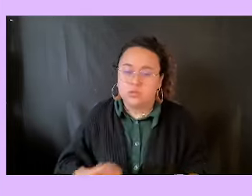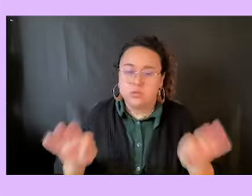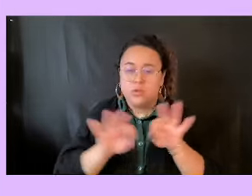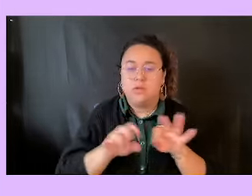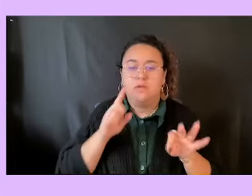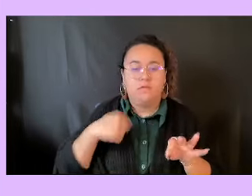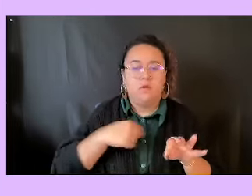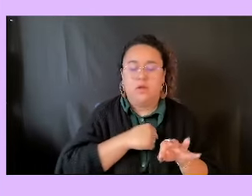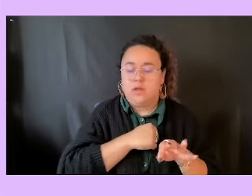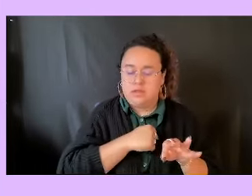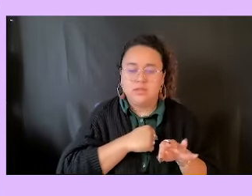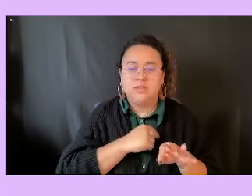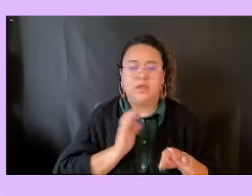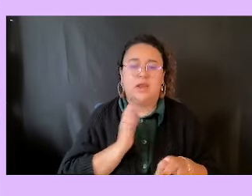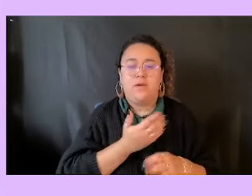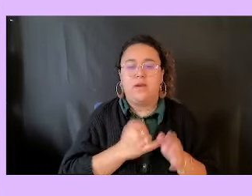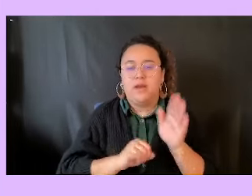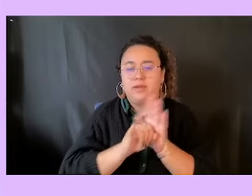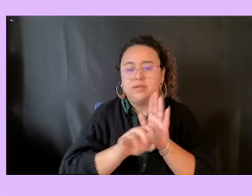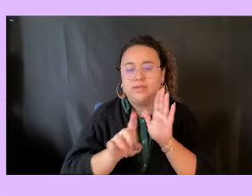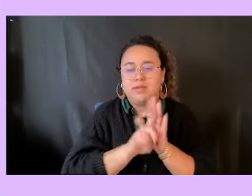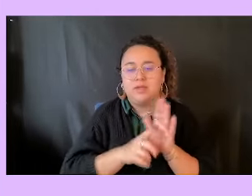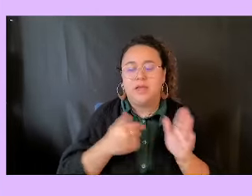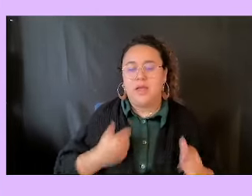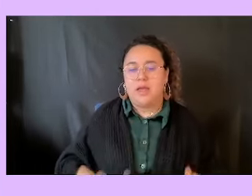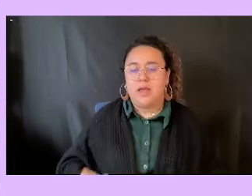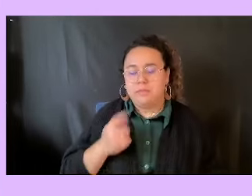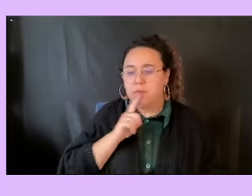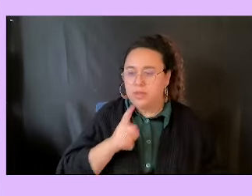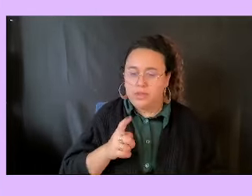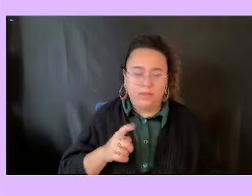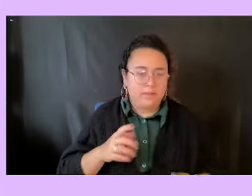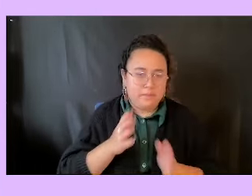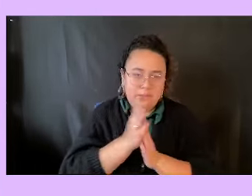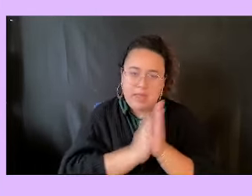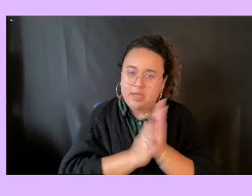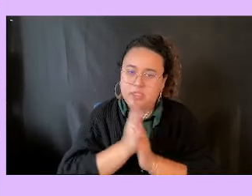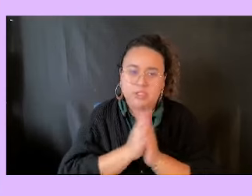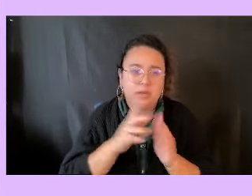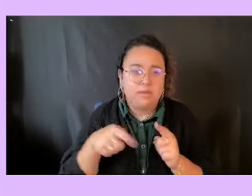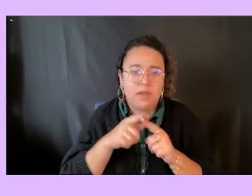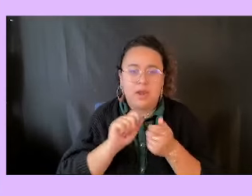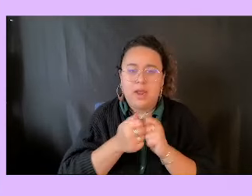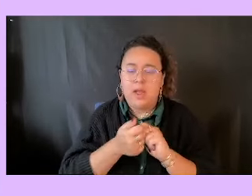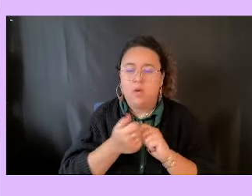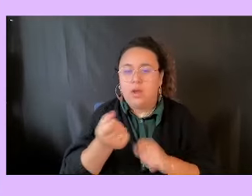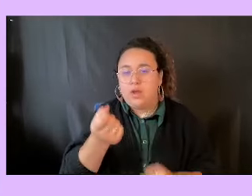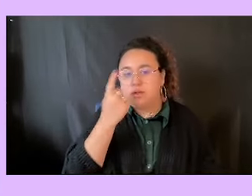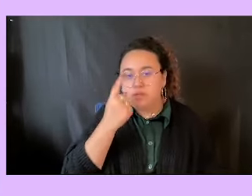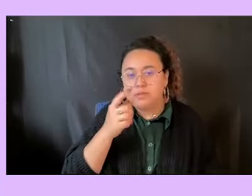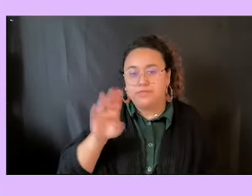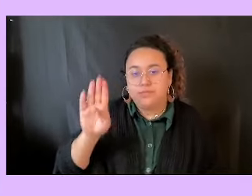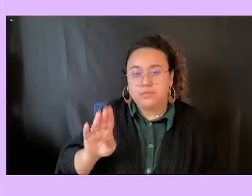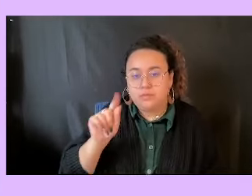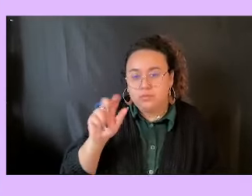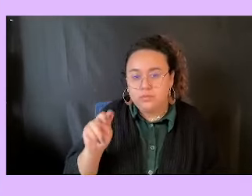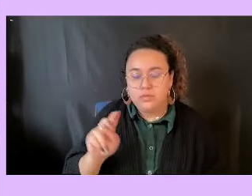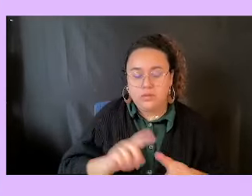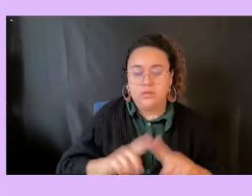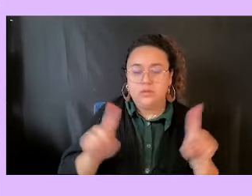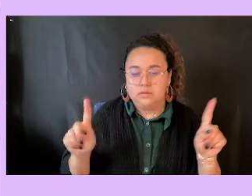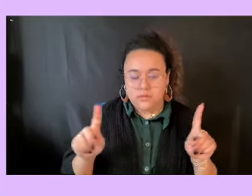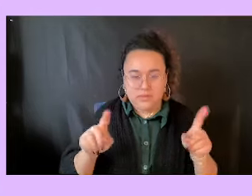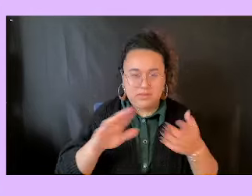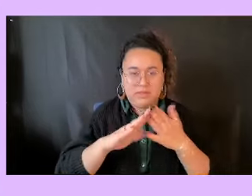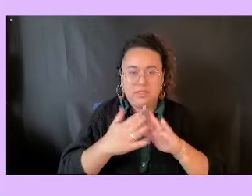city's identity. So I am super passionate about how understanding Boston differently as a city that